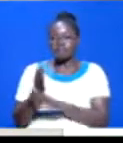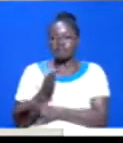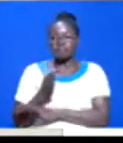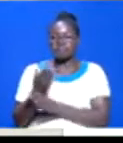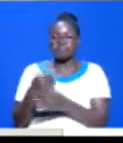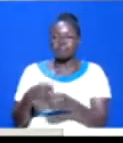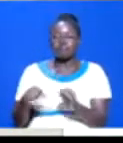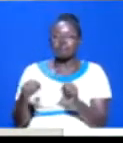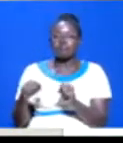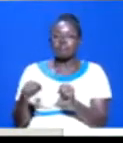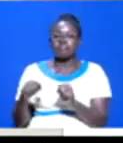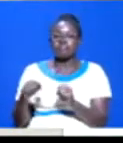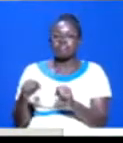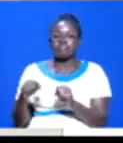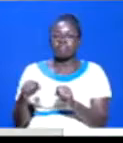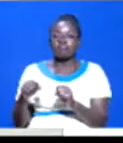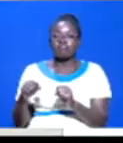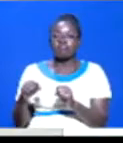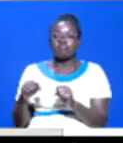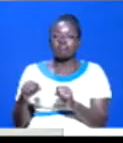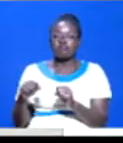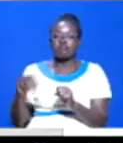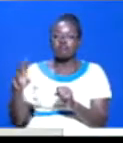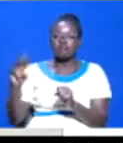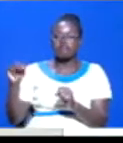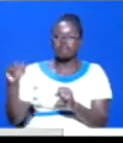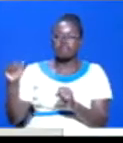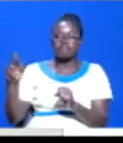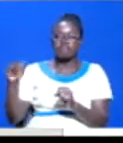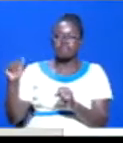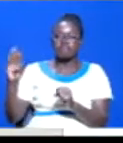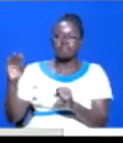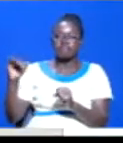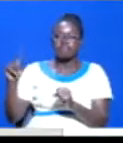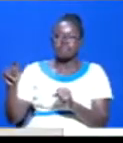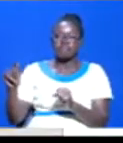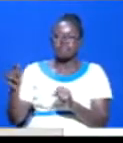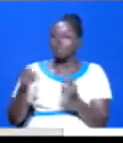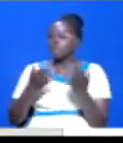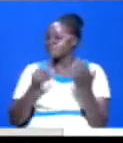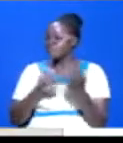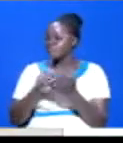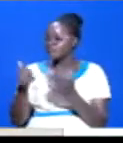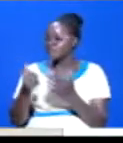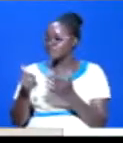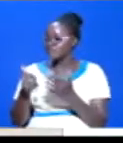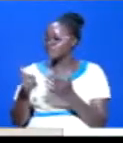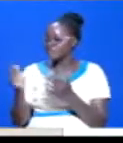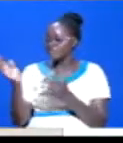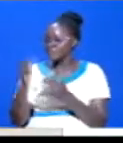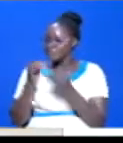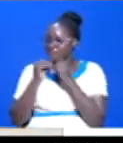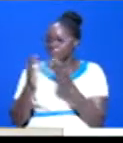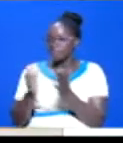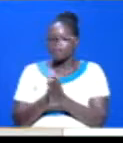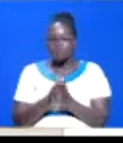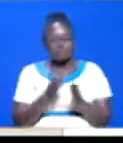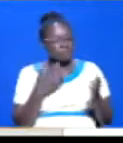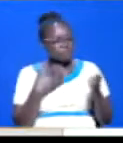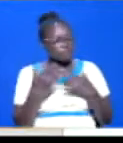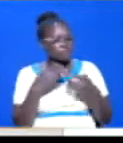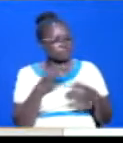to get in, the Marsabit one has erupted. Okay. So we are hoping that the others won't. Now, your concerns are similar